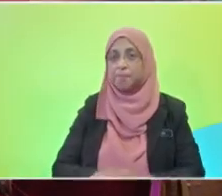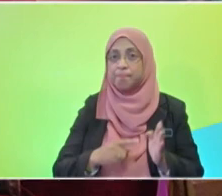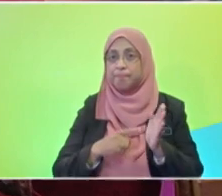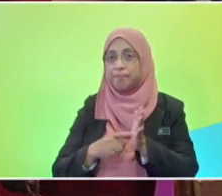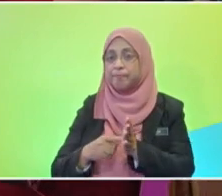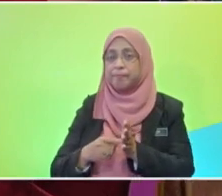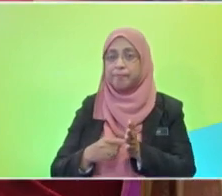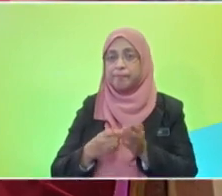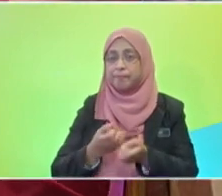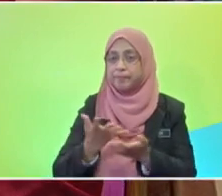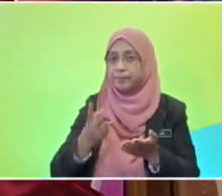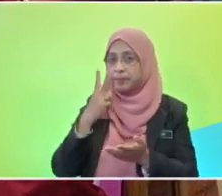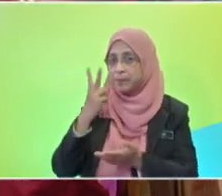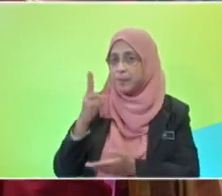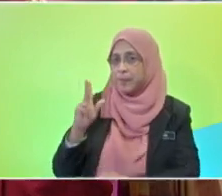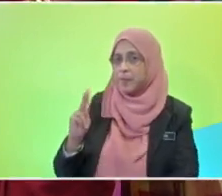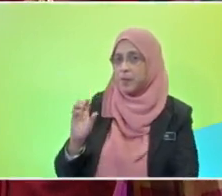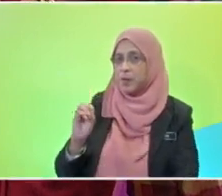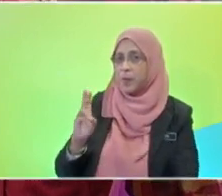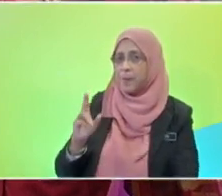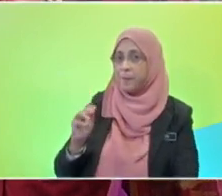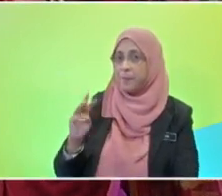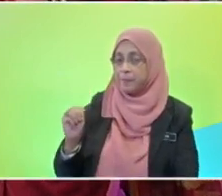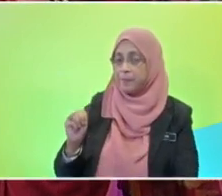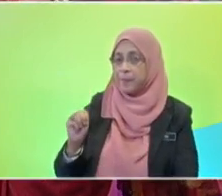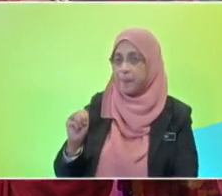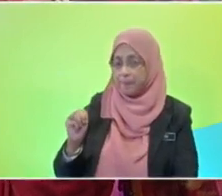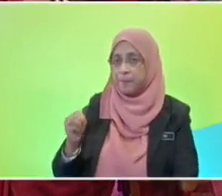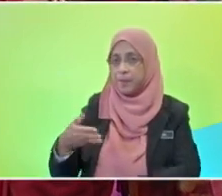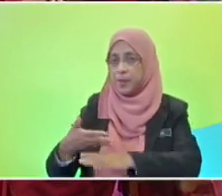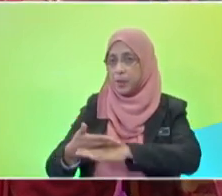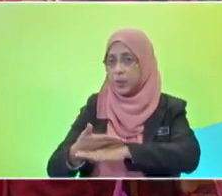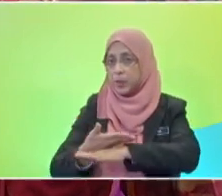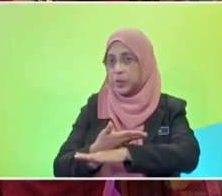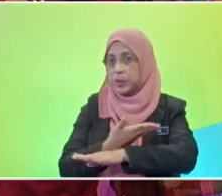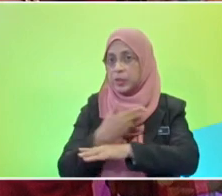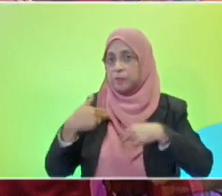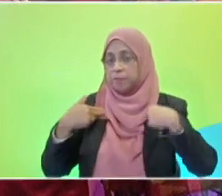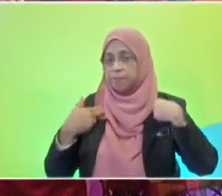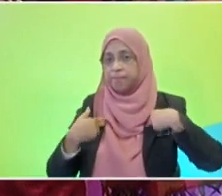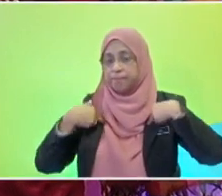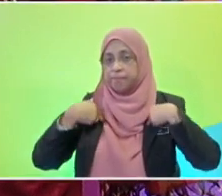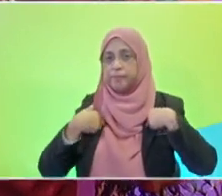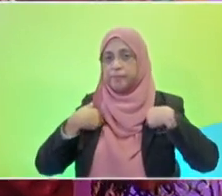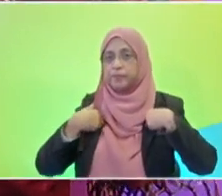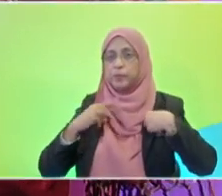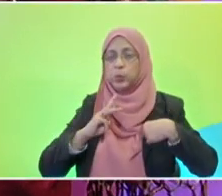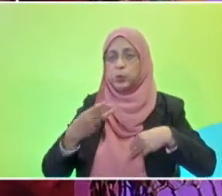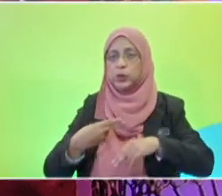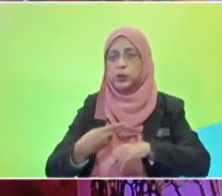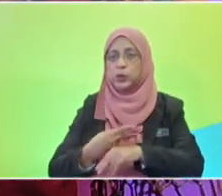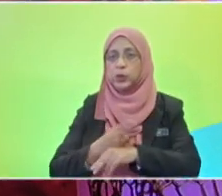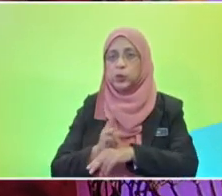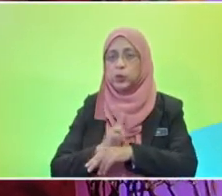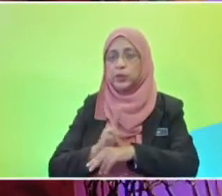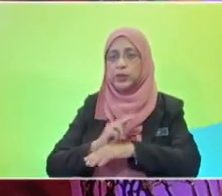remember everyone, let's take a look at our column. So, for the peacock, the body of the peacock, we use green color. And then,